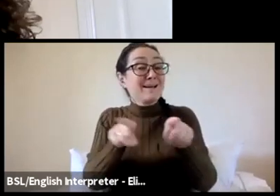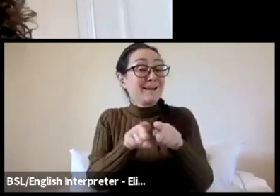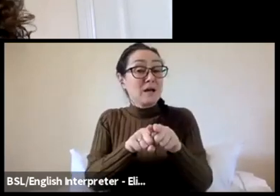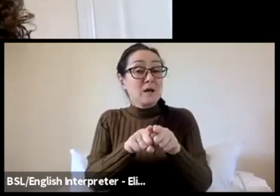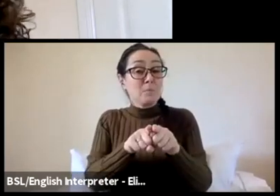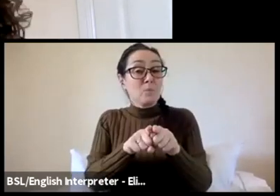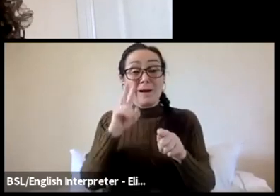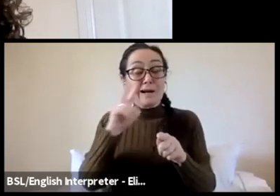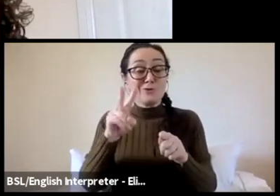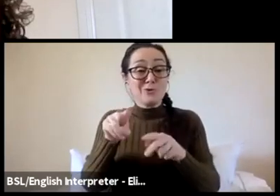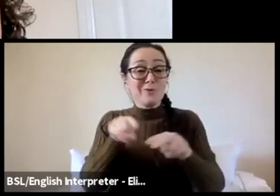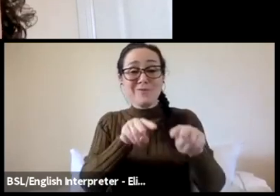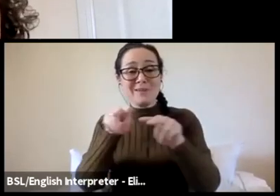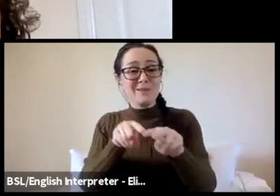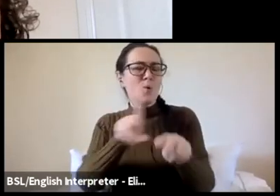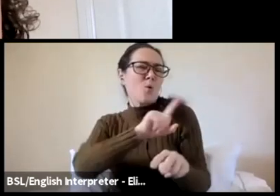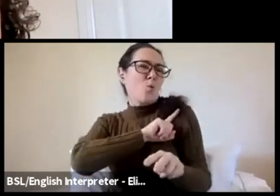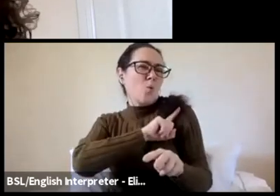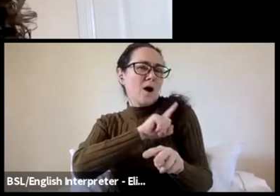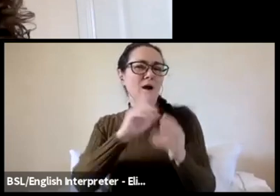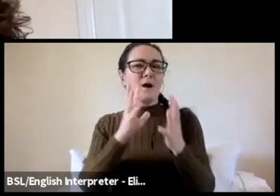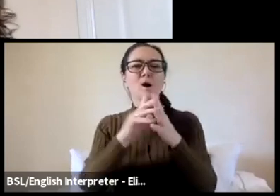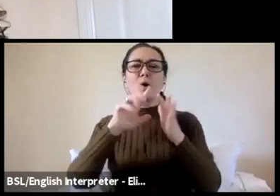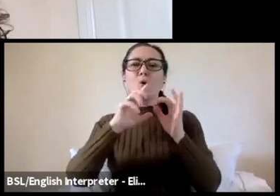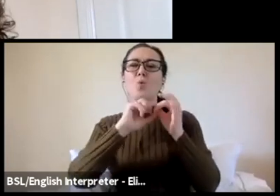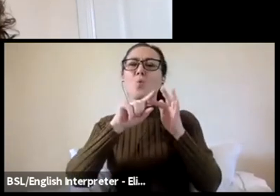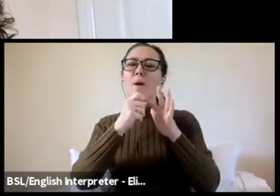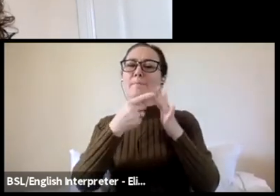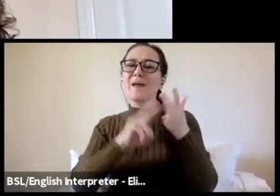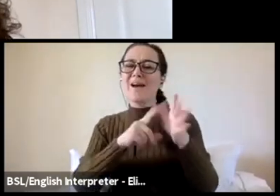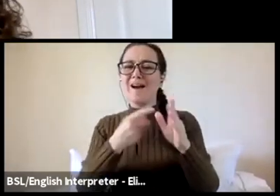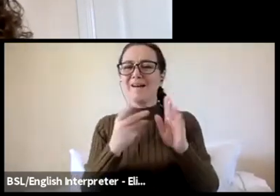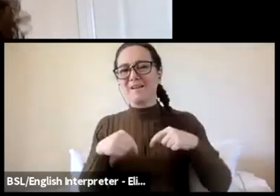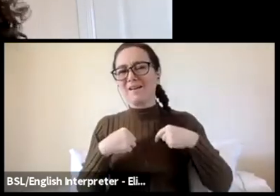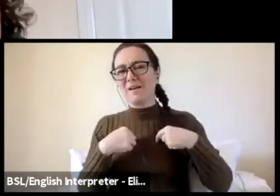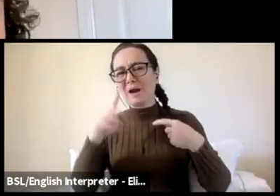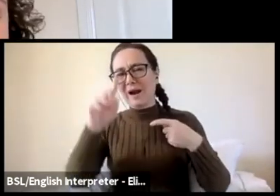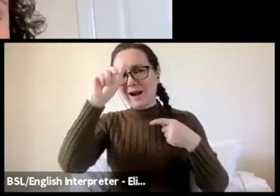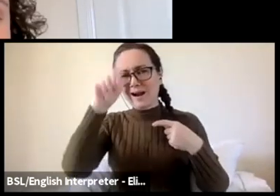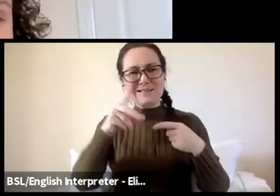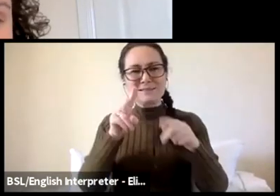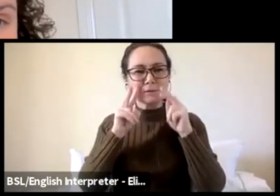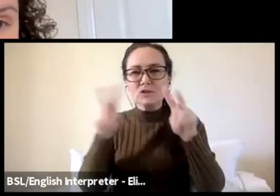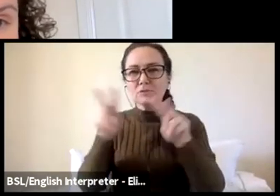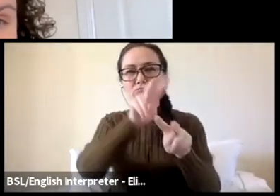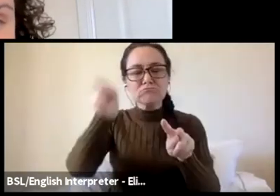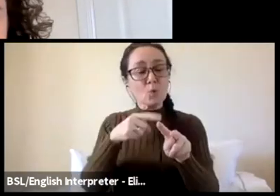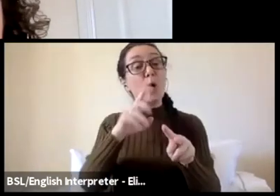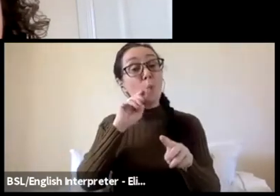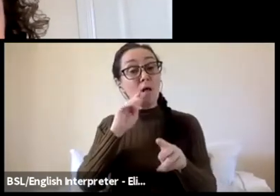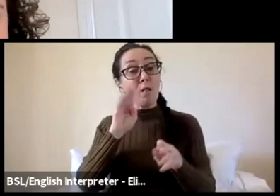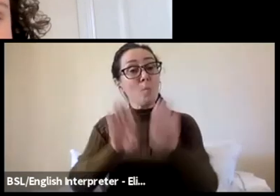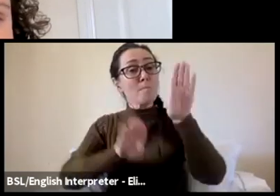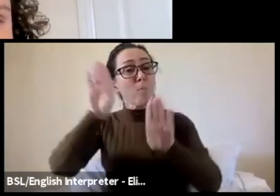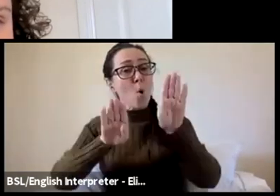like that. And that's just because we're using a webinar platform rather than a meeting platform. We will do a few polls in just a minute so that